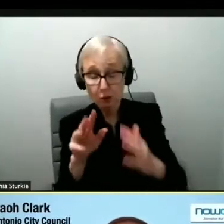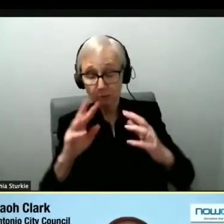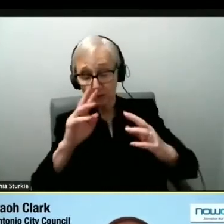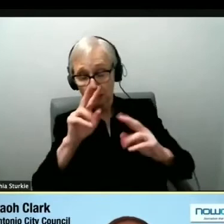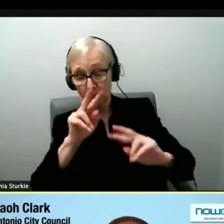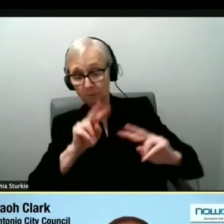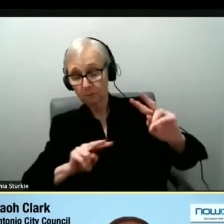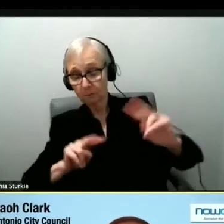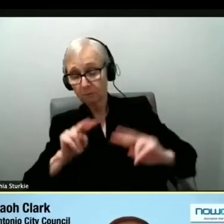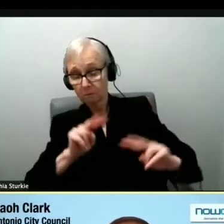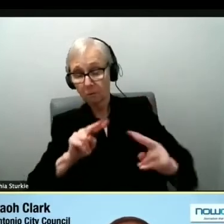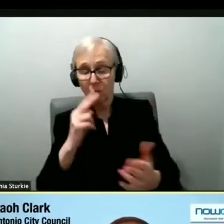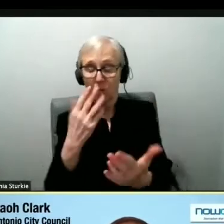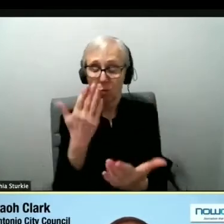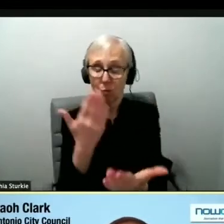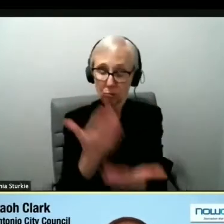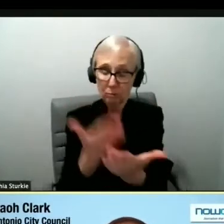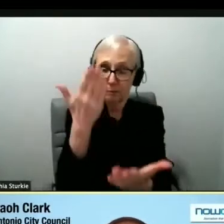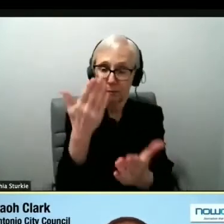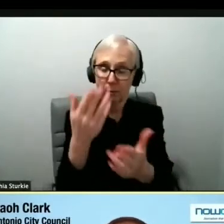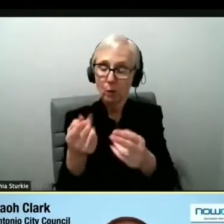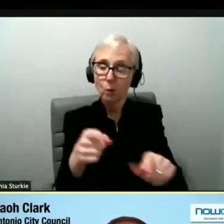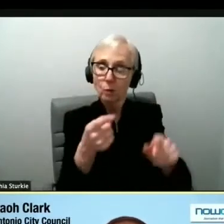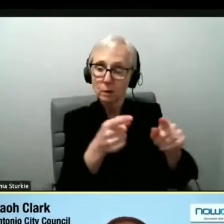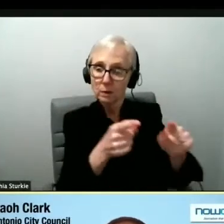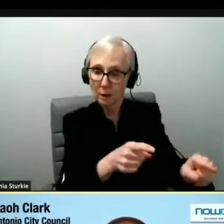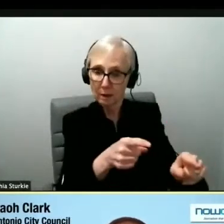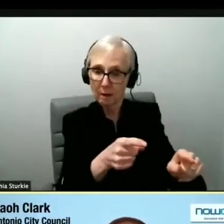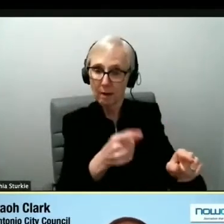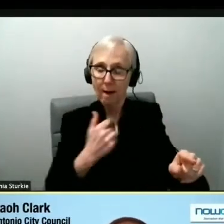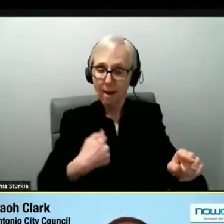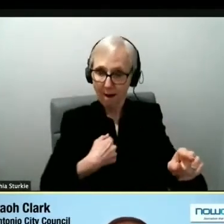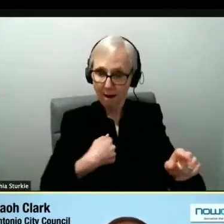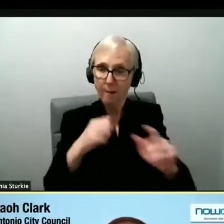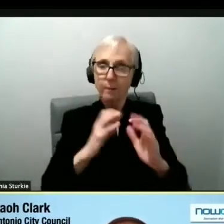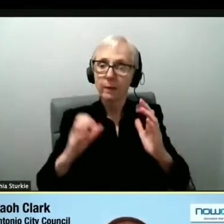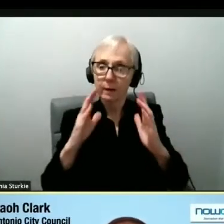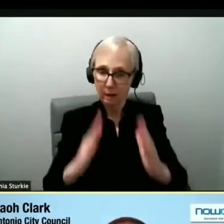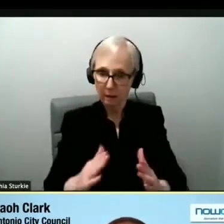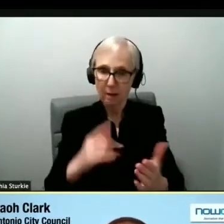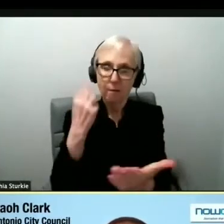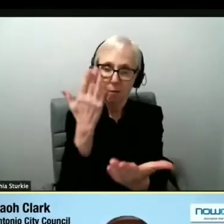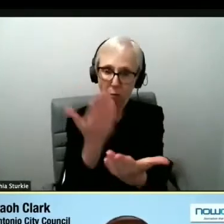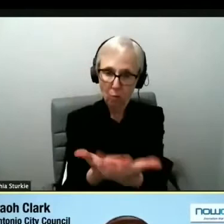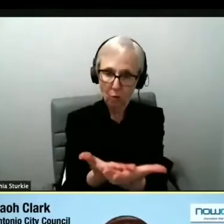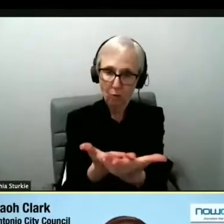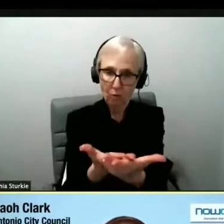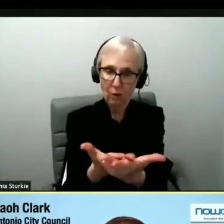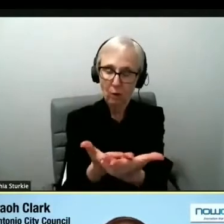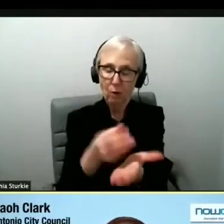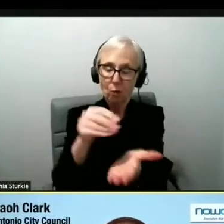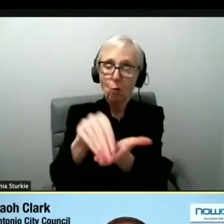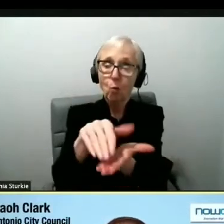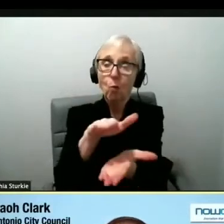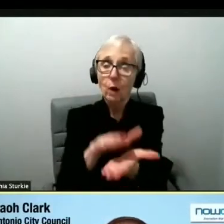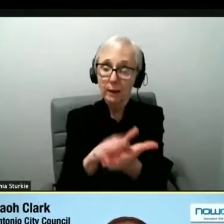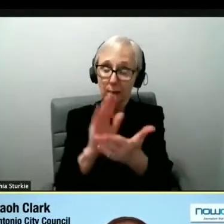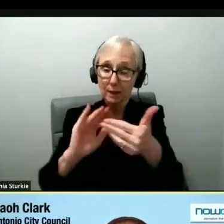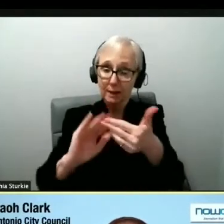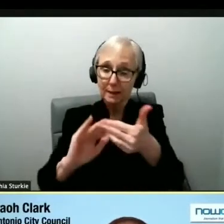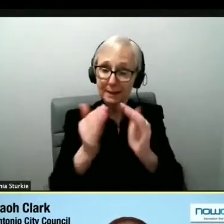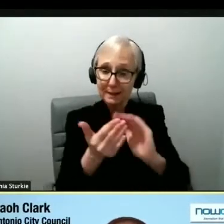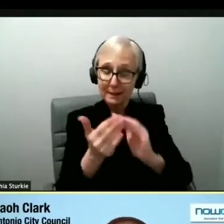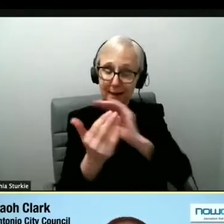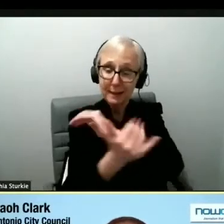people with proven results. Out of the candidates, I am the candidate who has a proven track record in working in the city,